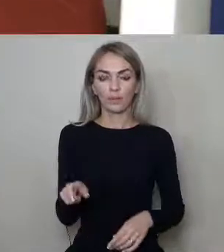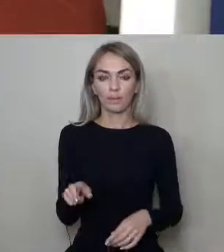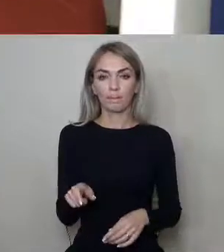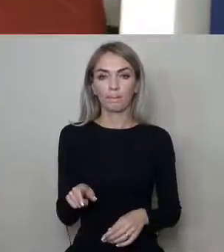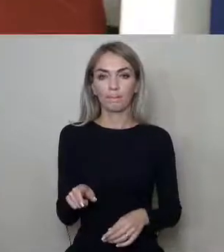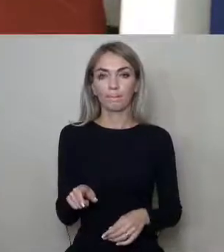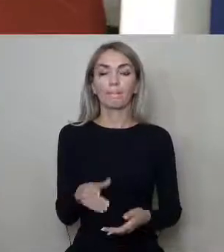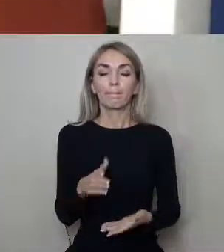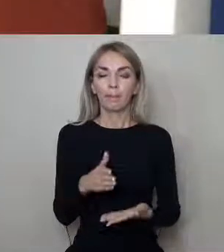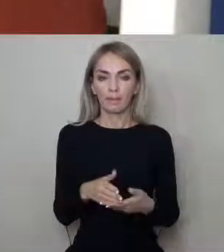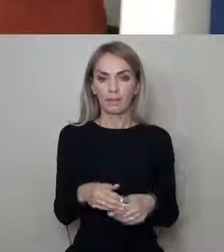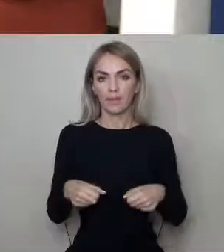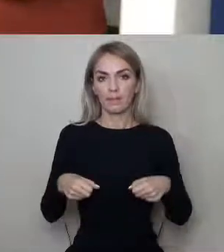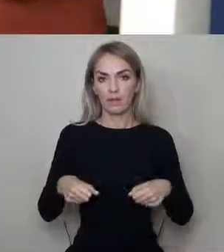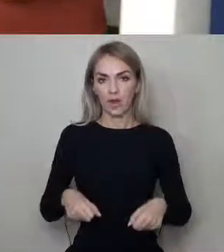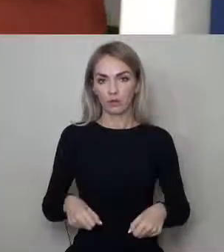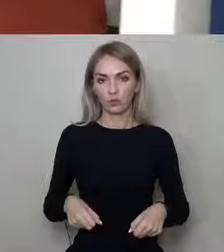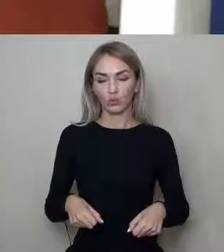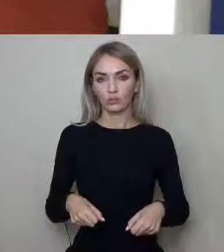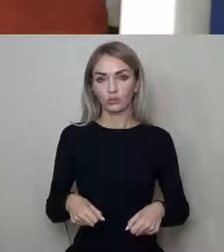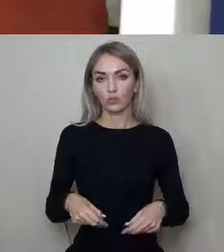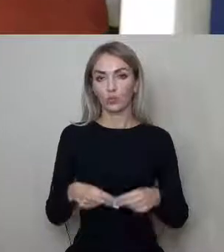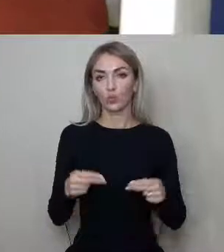persons at the